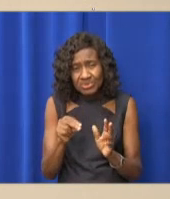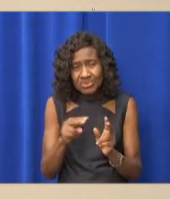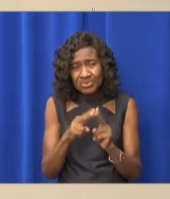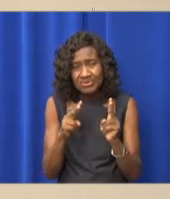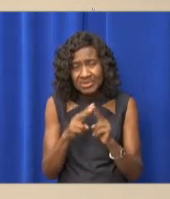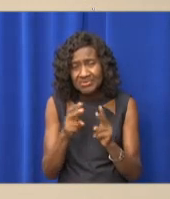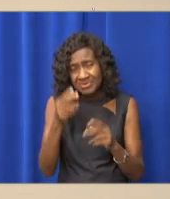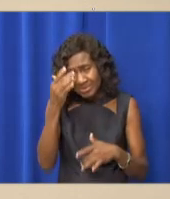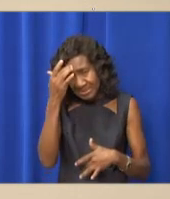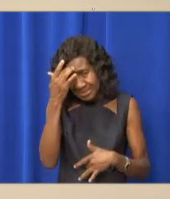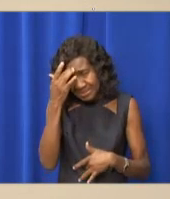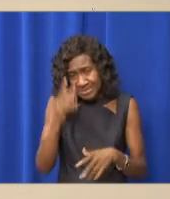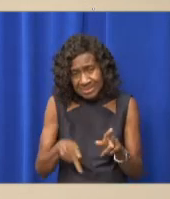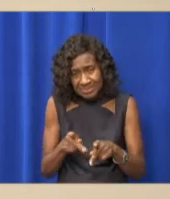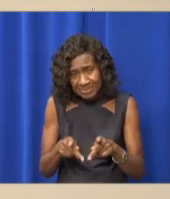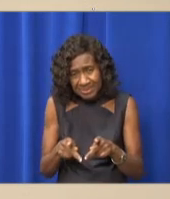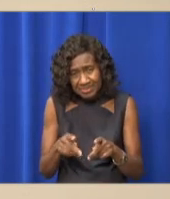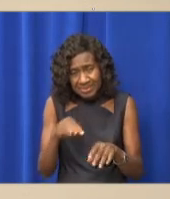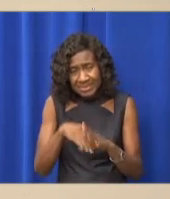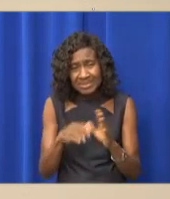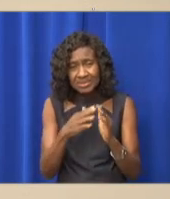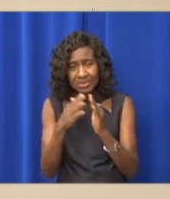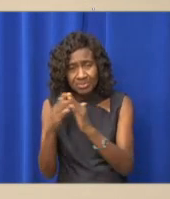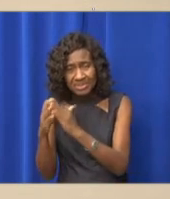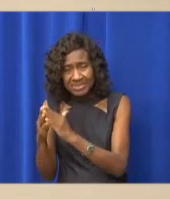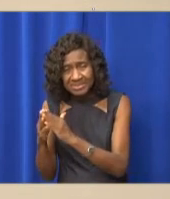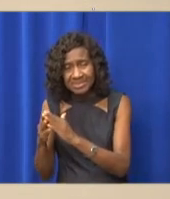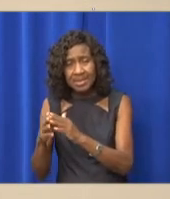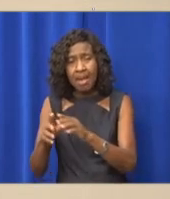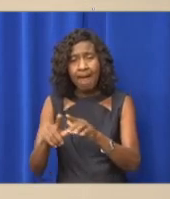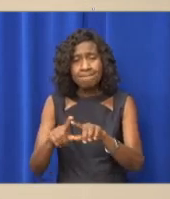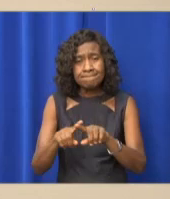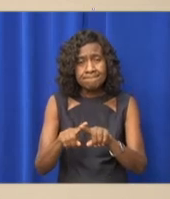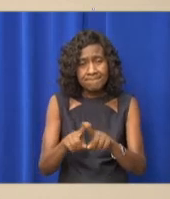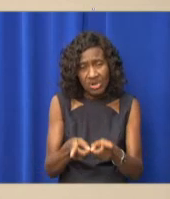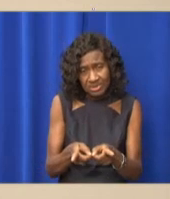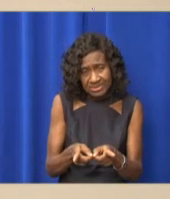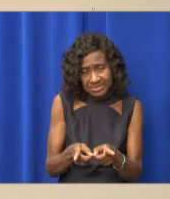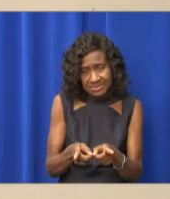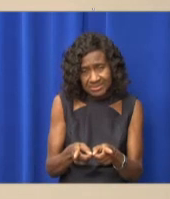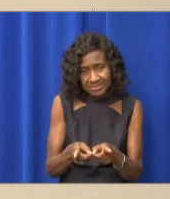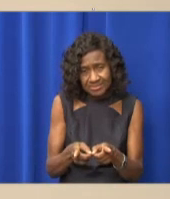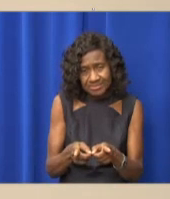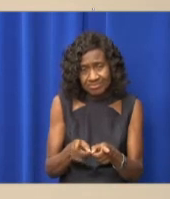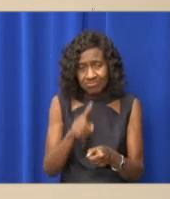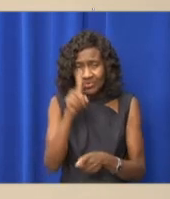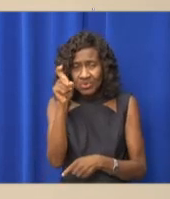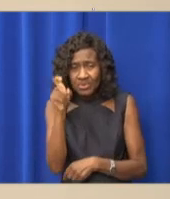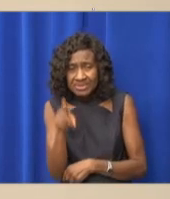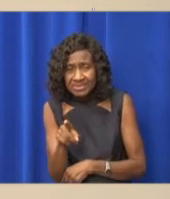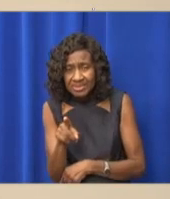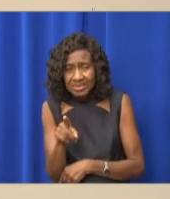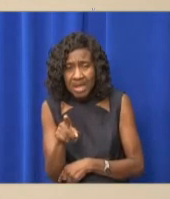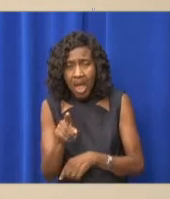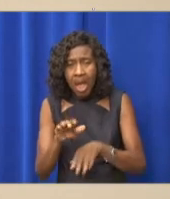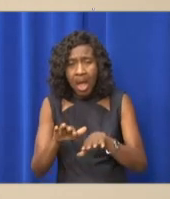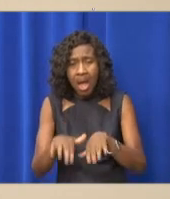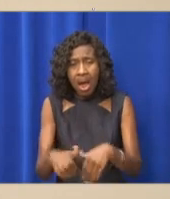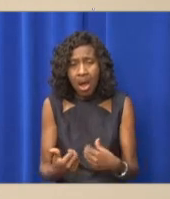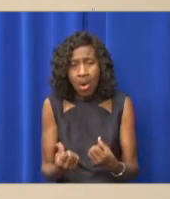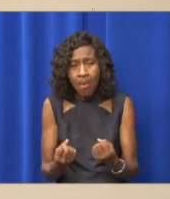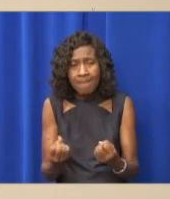that is a very good thing. But it also raises the big question is how many asymptomatic